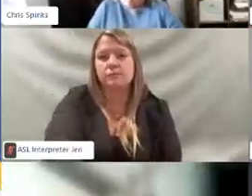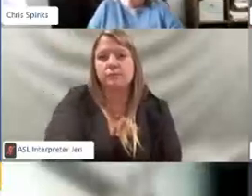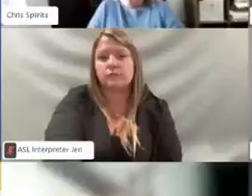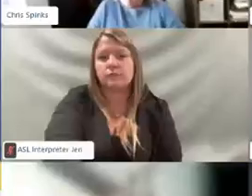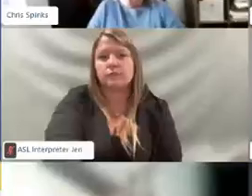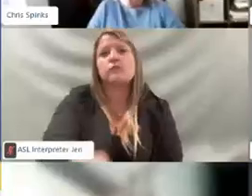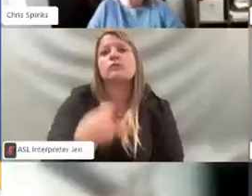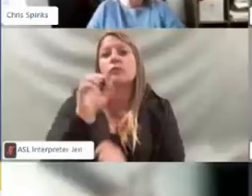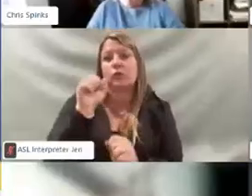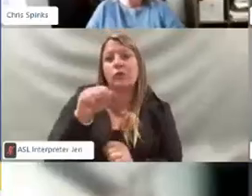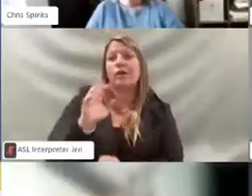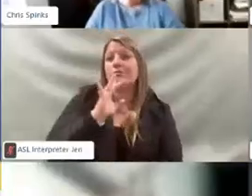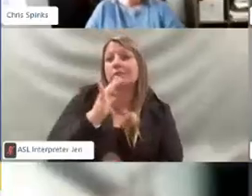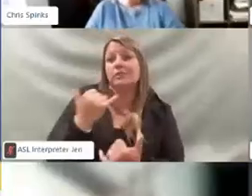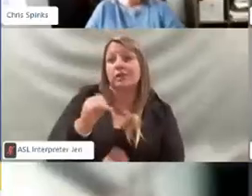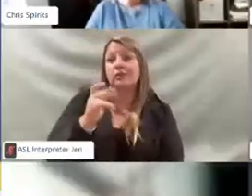Okay, you should be able to speak now, Jeremy.